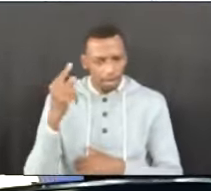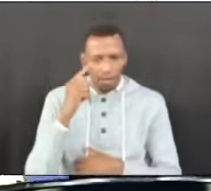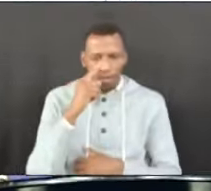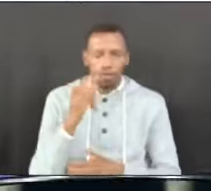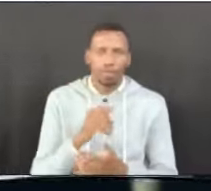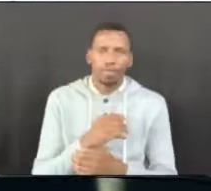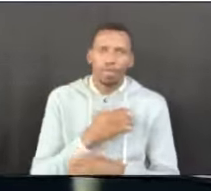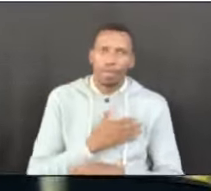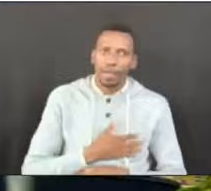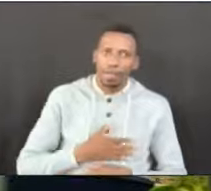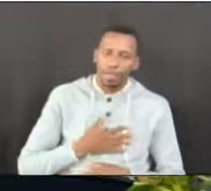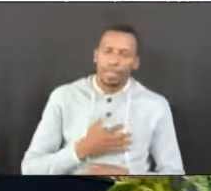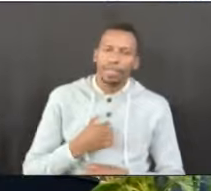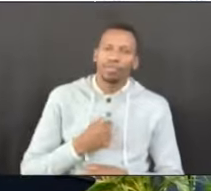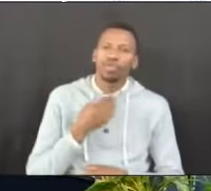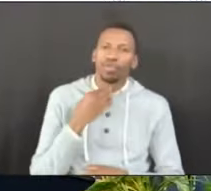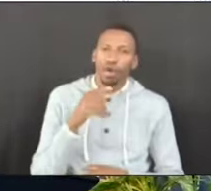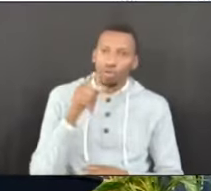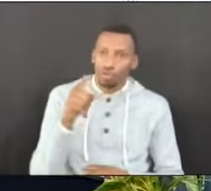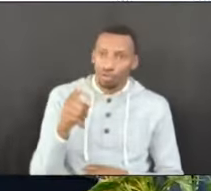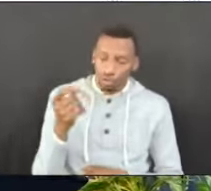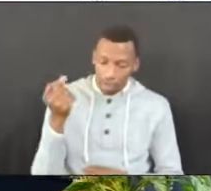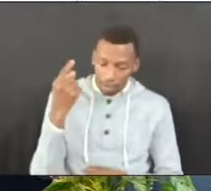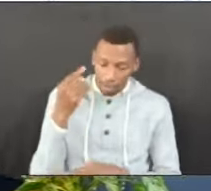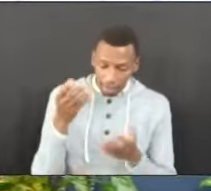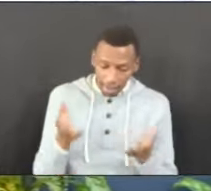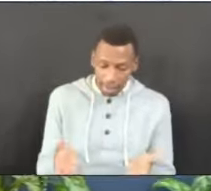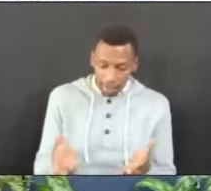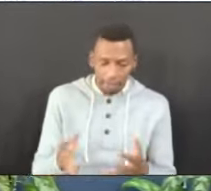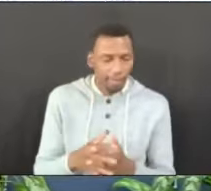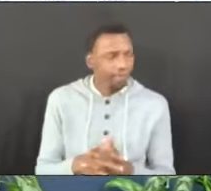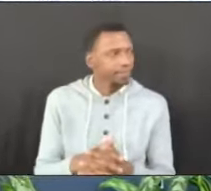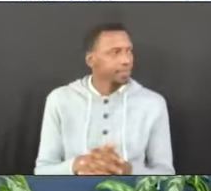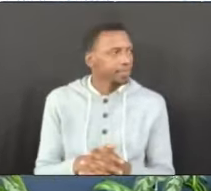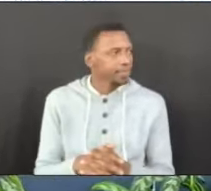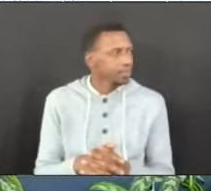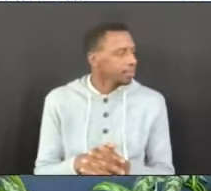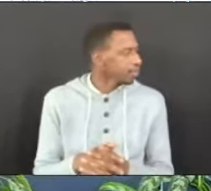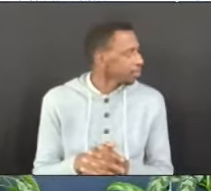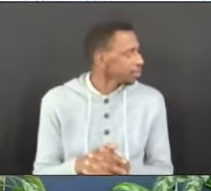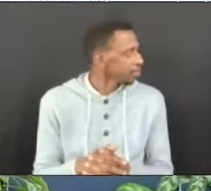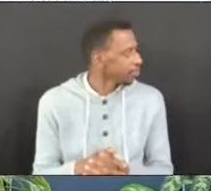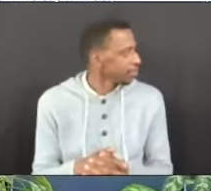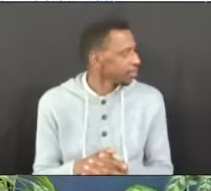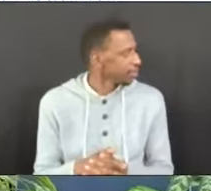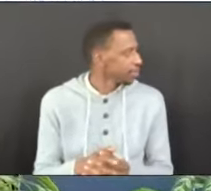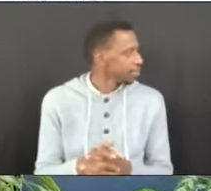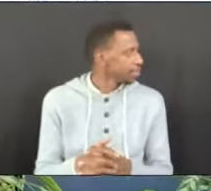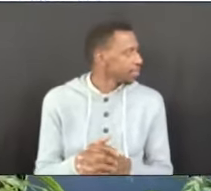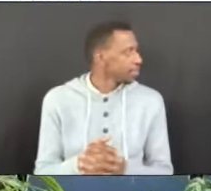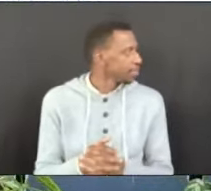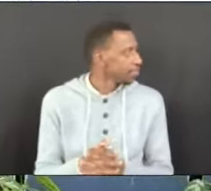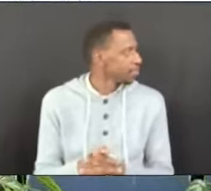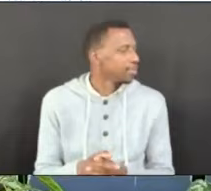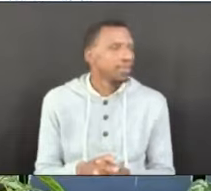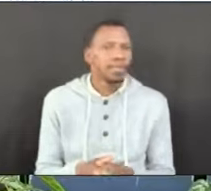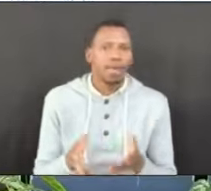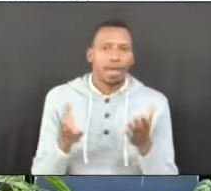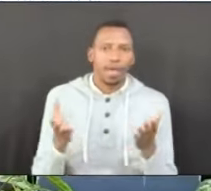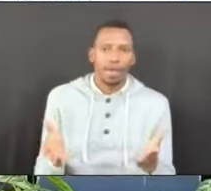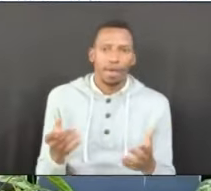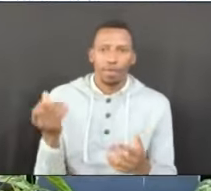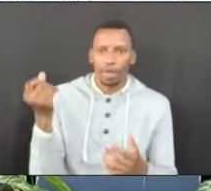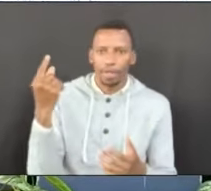Please don't, I want you to understand this here. Sio nyumbani hapa. Yeah, that one we do during the week. Here we understand